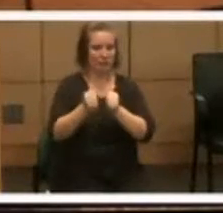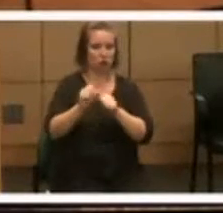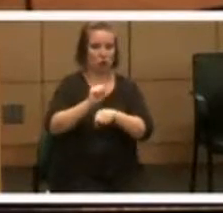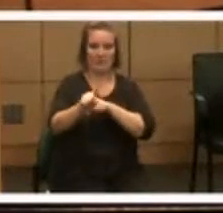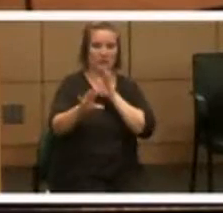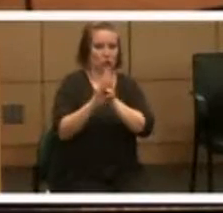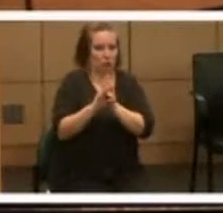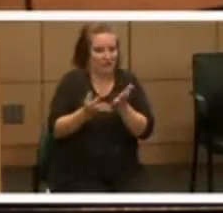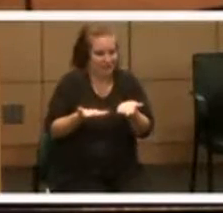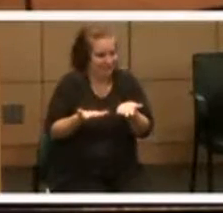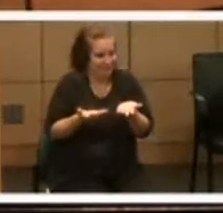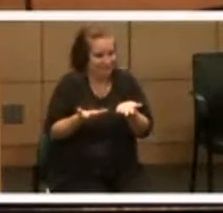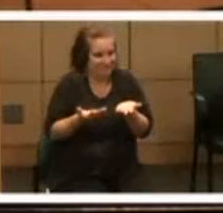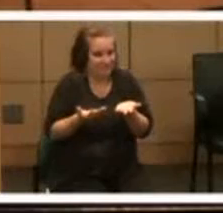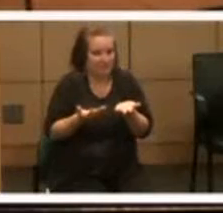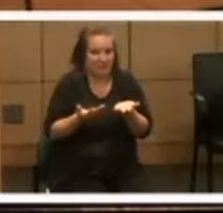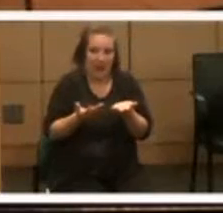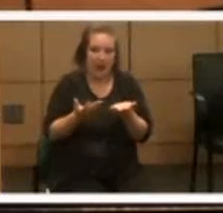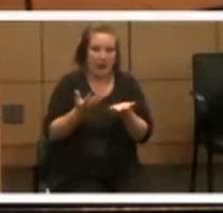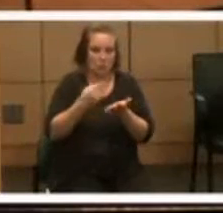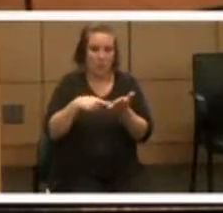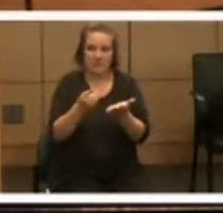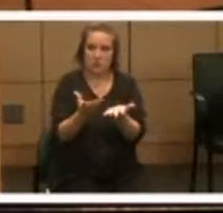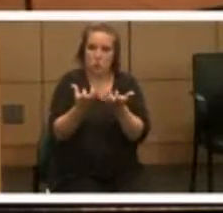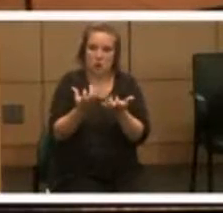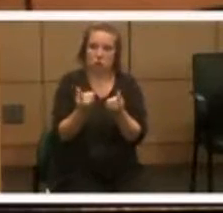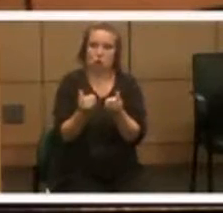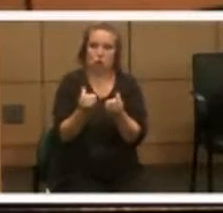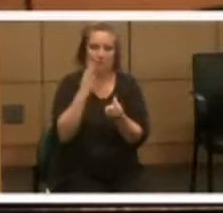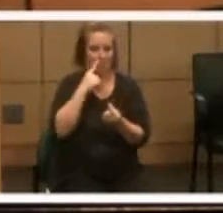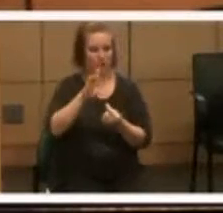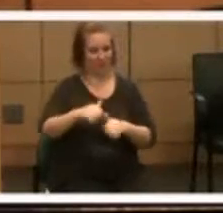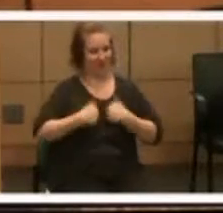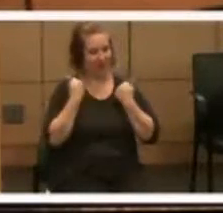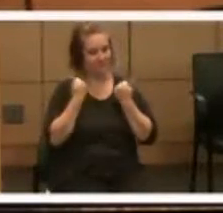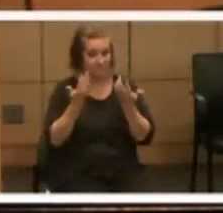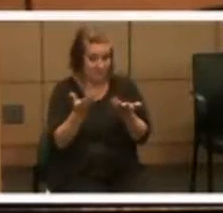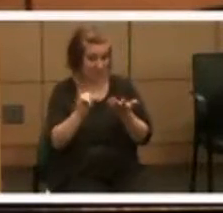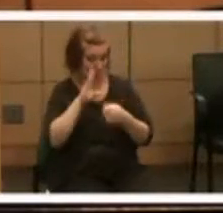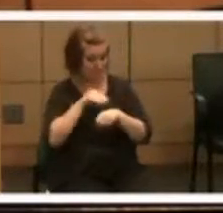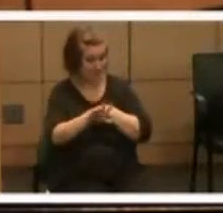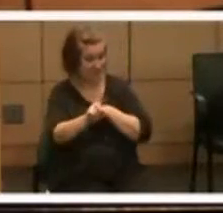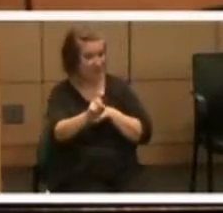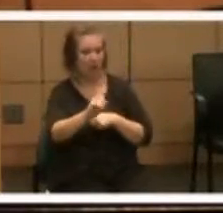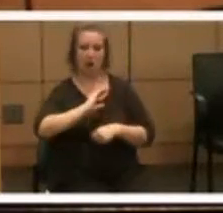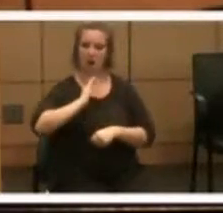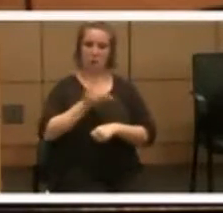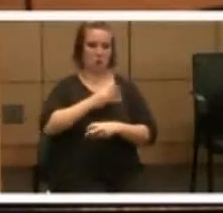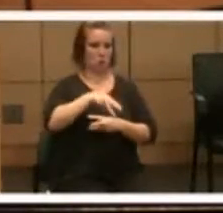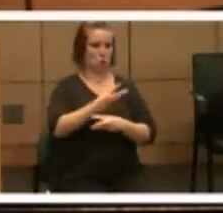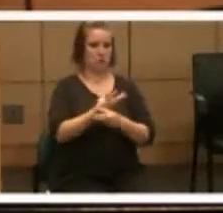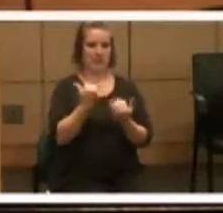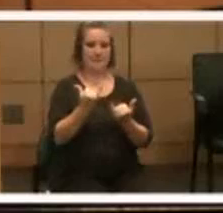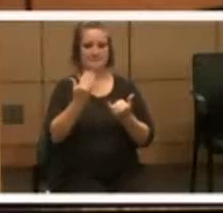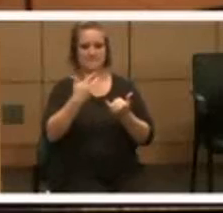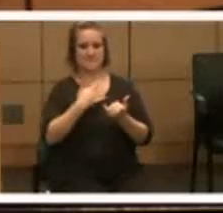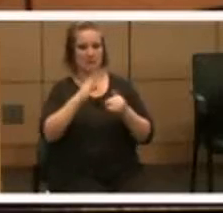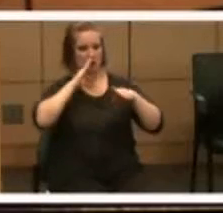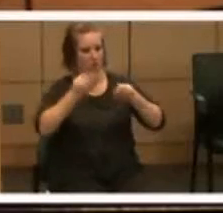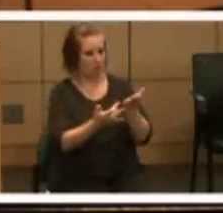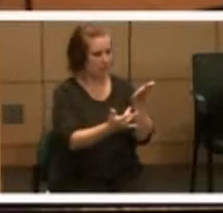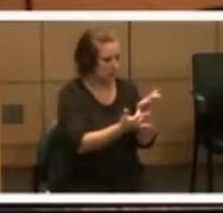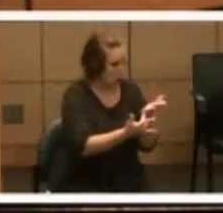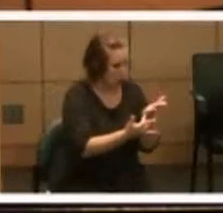and what they ultimately want to do? You know, so much of our our world now is technology and communication